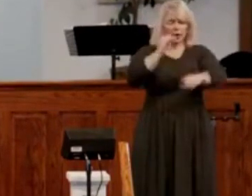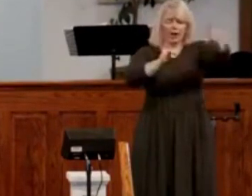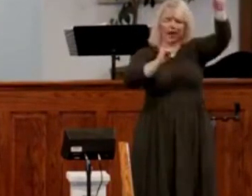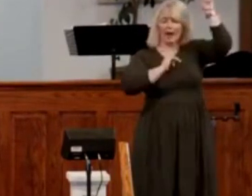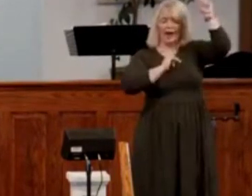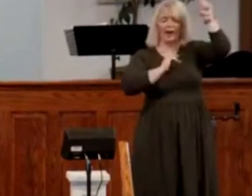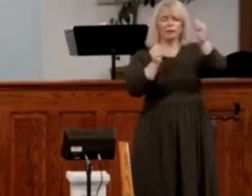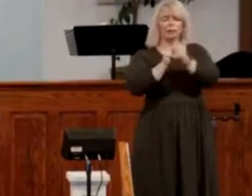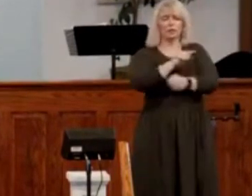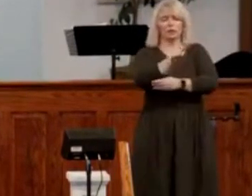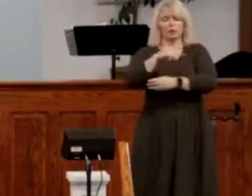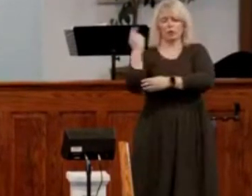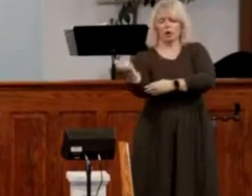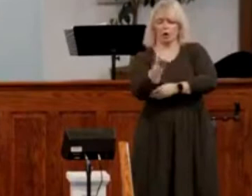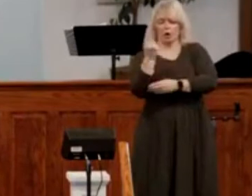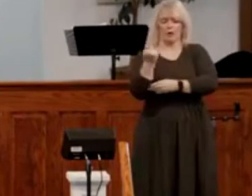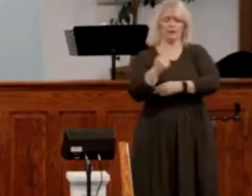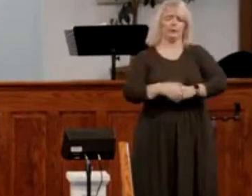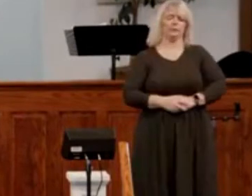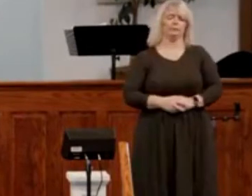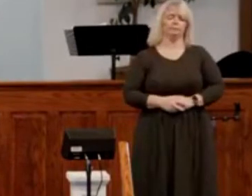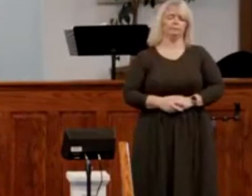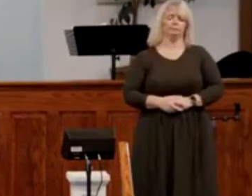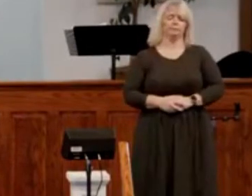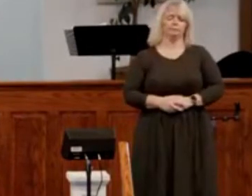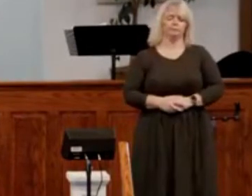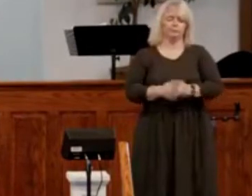the age. Let's pray.